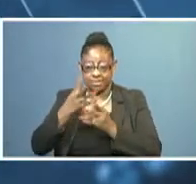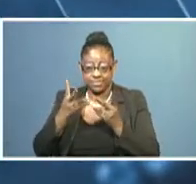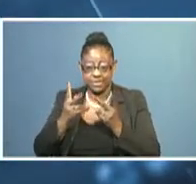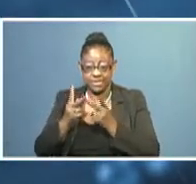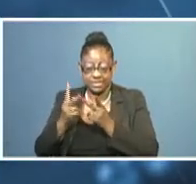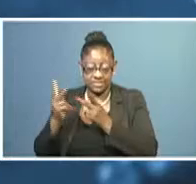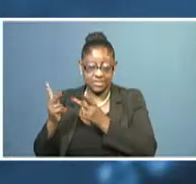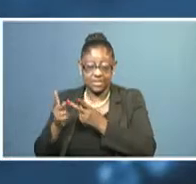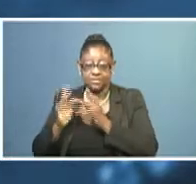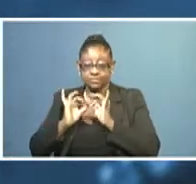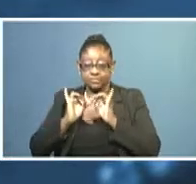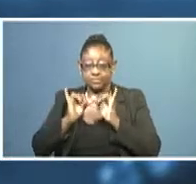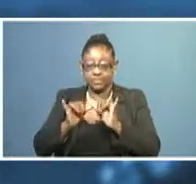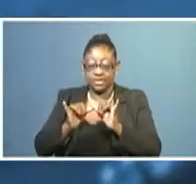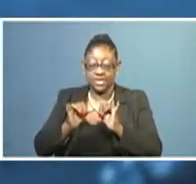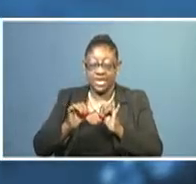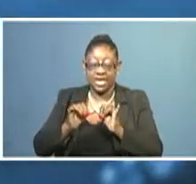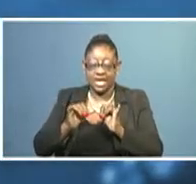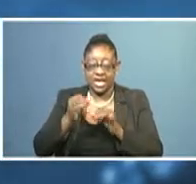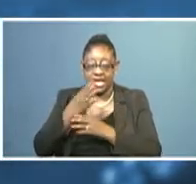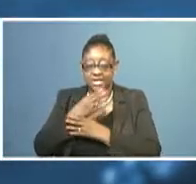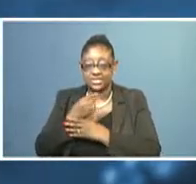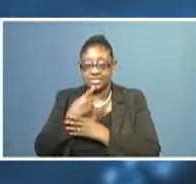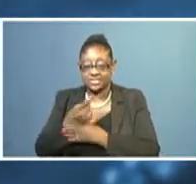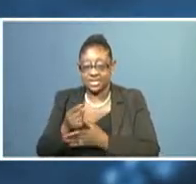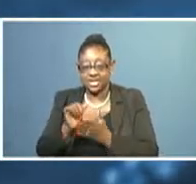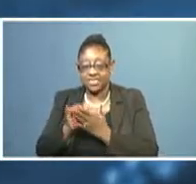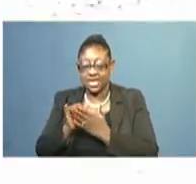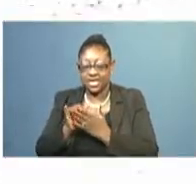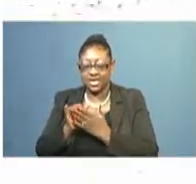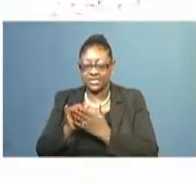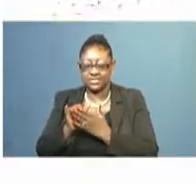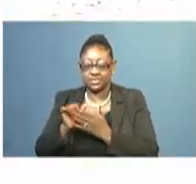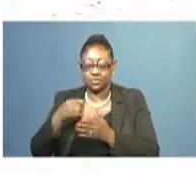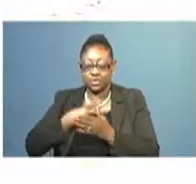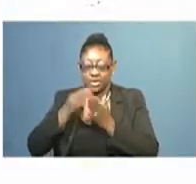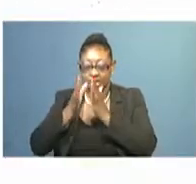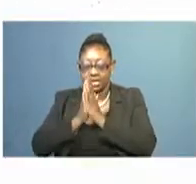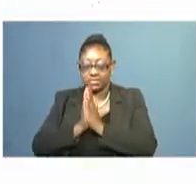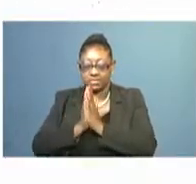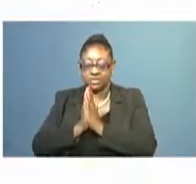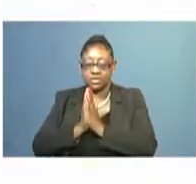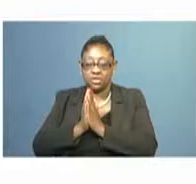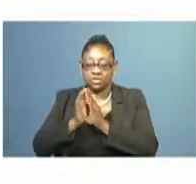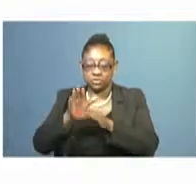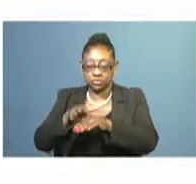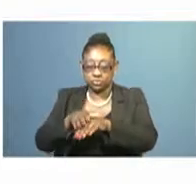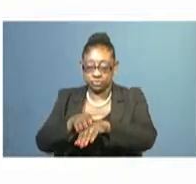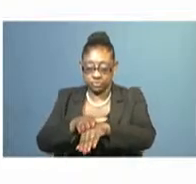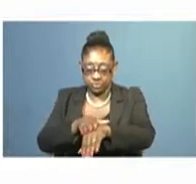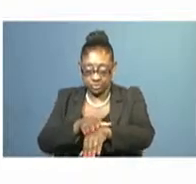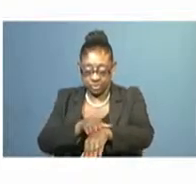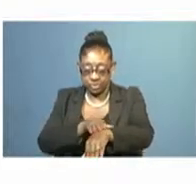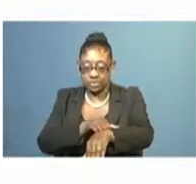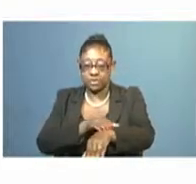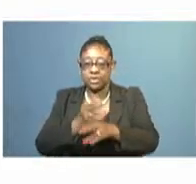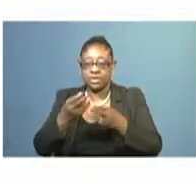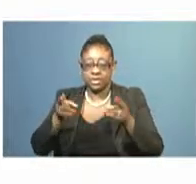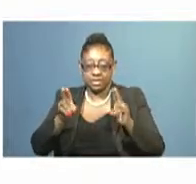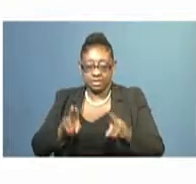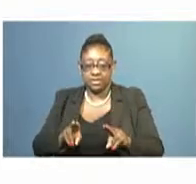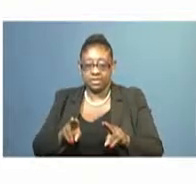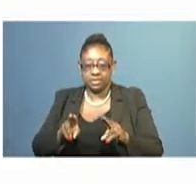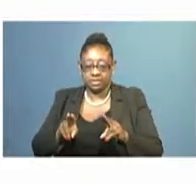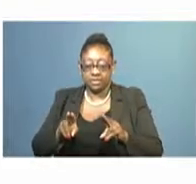we continue to commend the government on continuing to relax some of these protocols that act as inhibitors